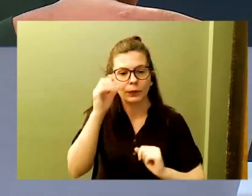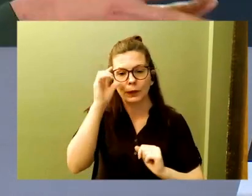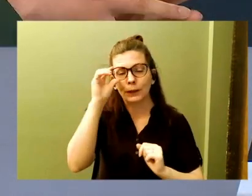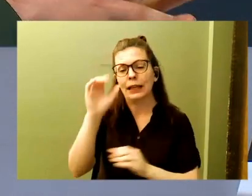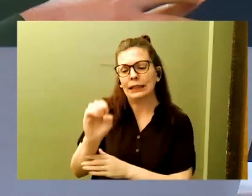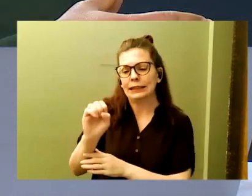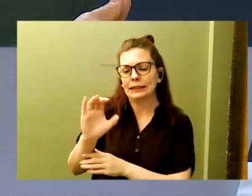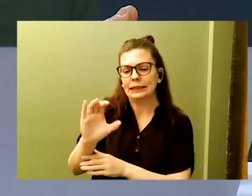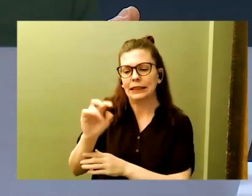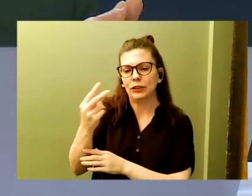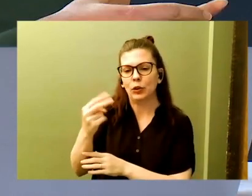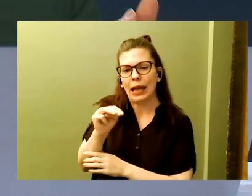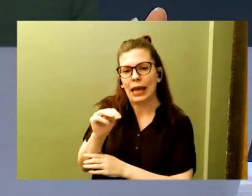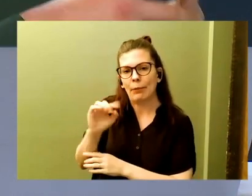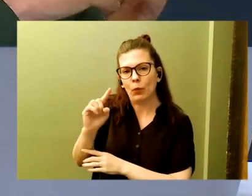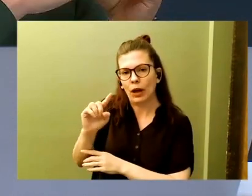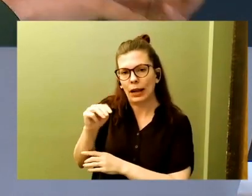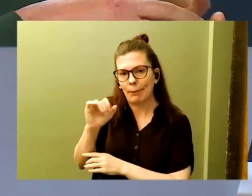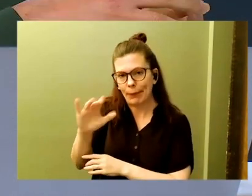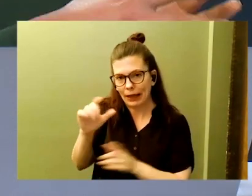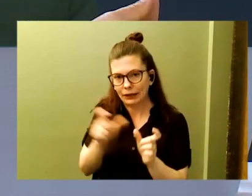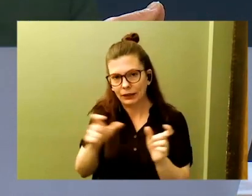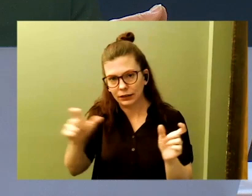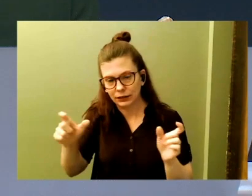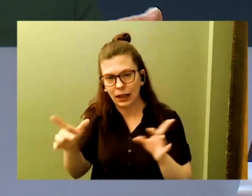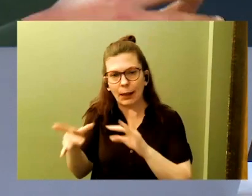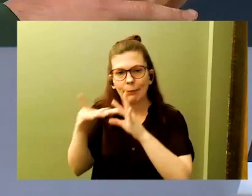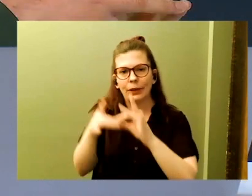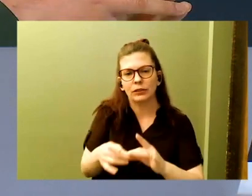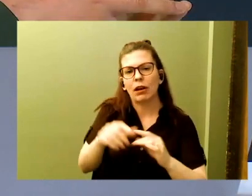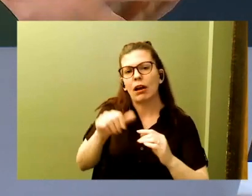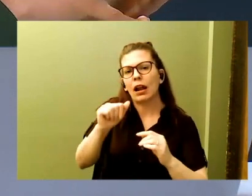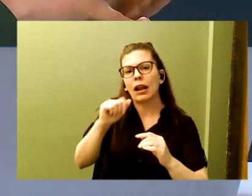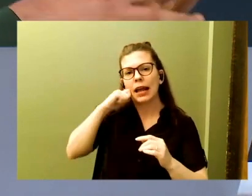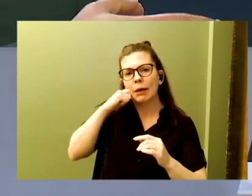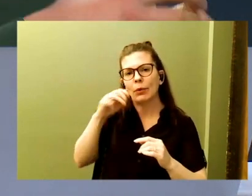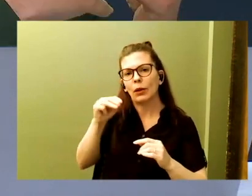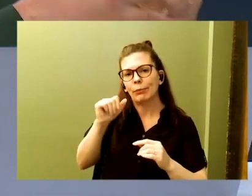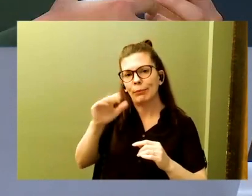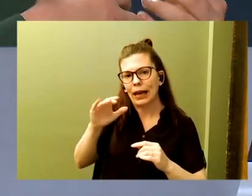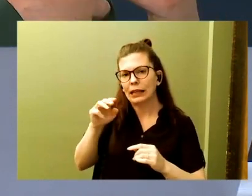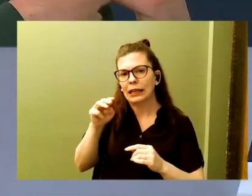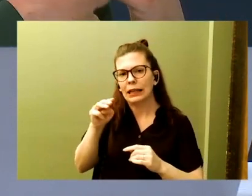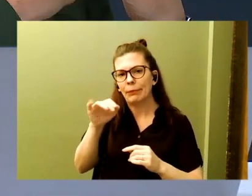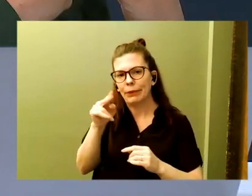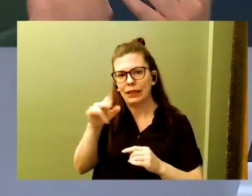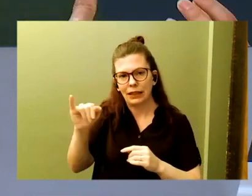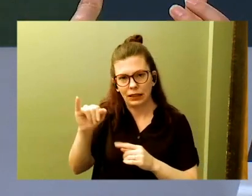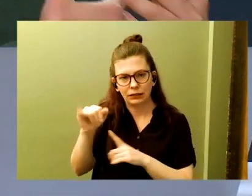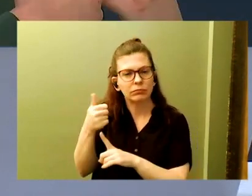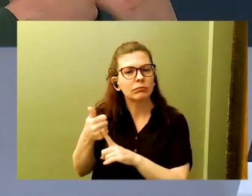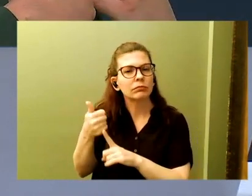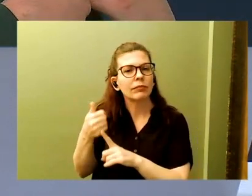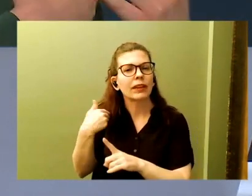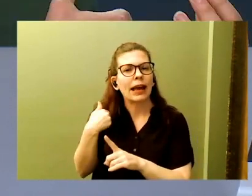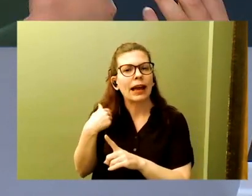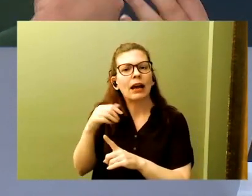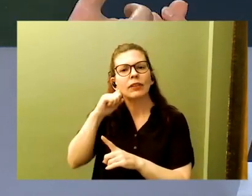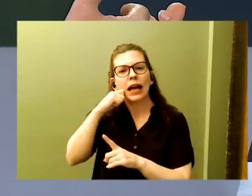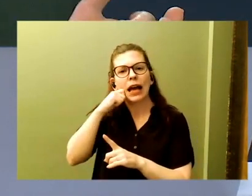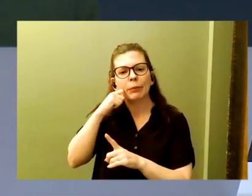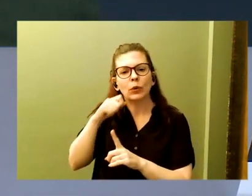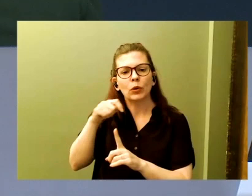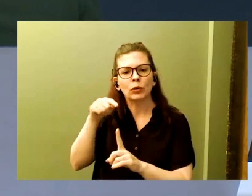Mac instances that are built on Apple Mac Mini, which has Apple's own